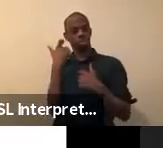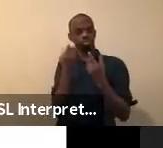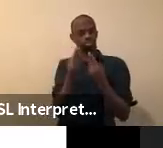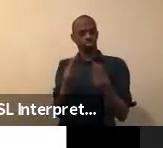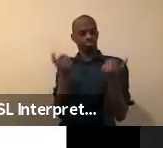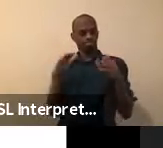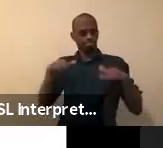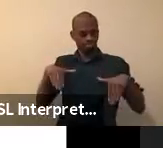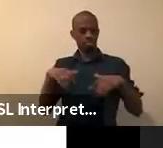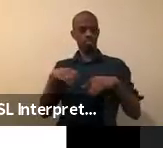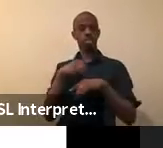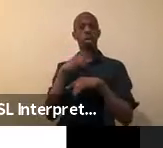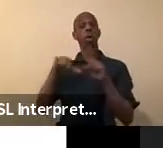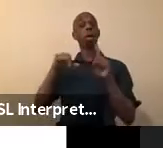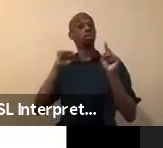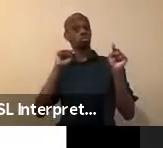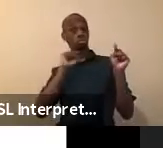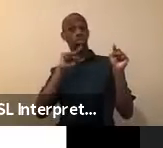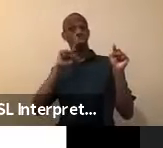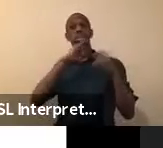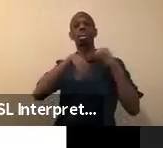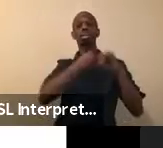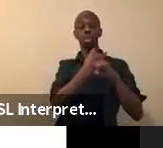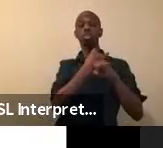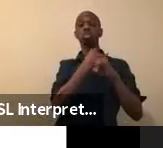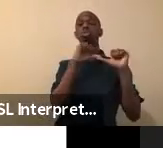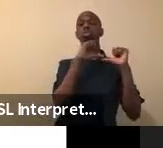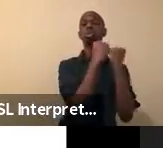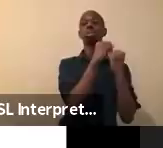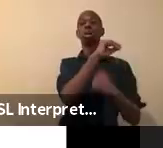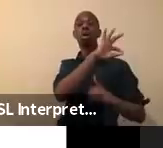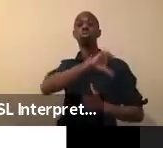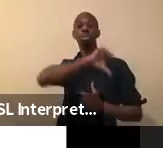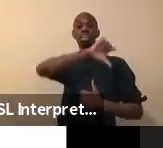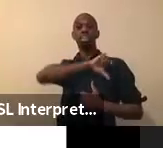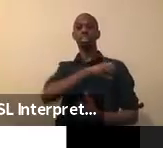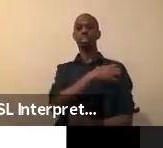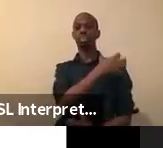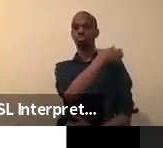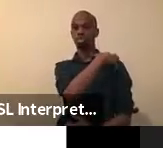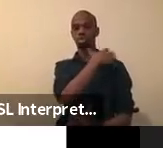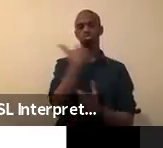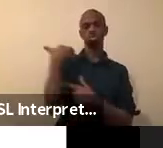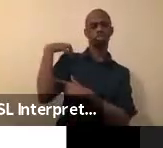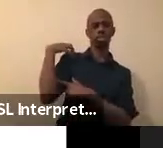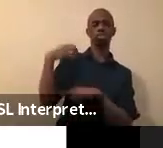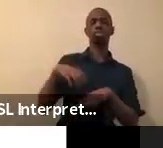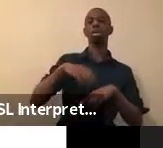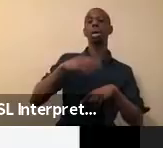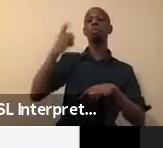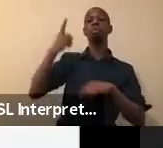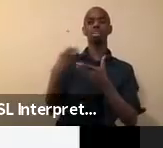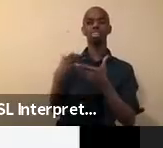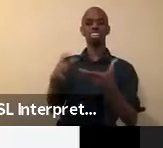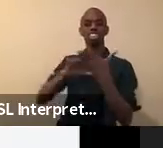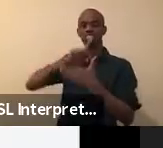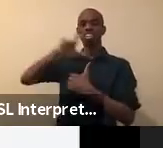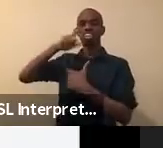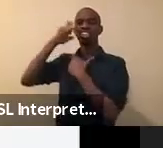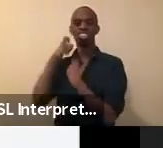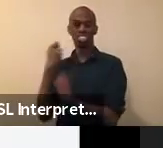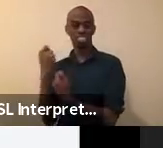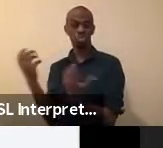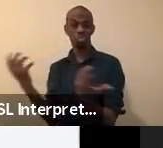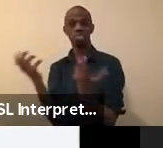is the International Association of Police Chiefs, right? And, one of the things that's very interesting is you see,